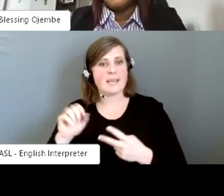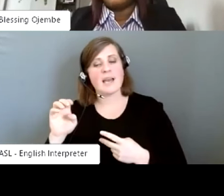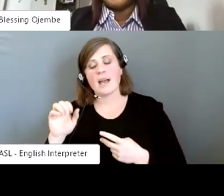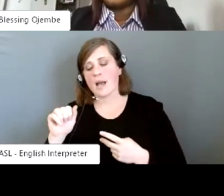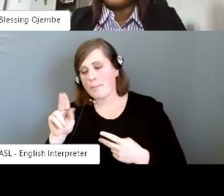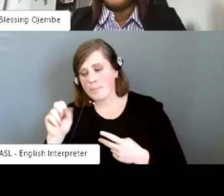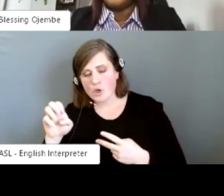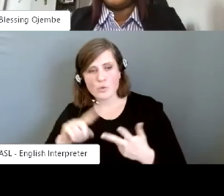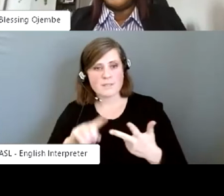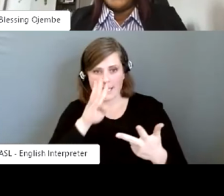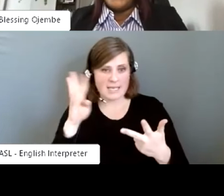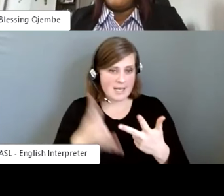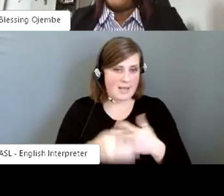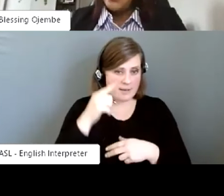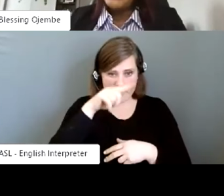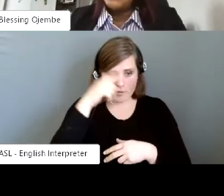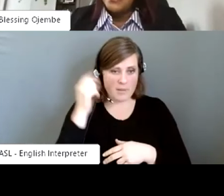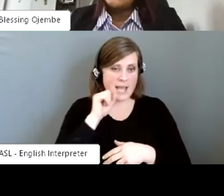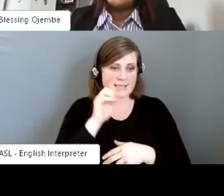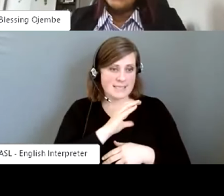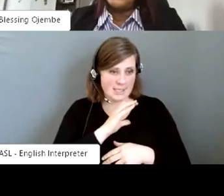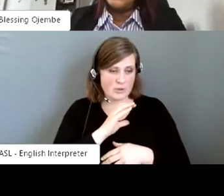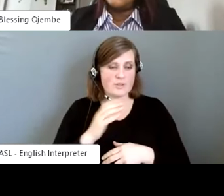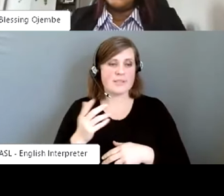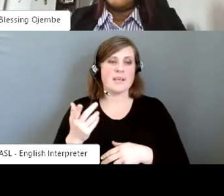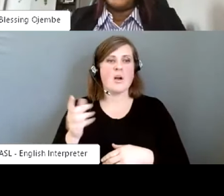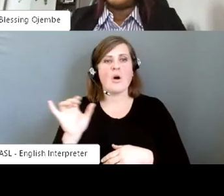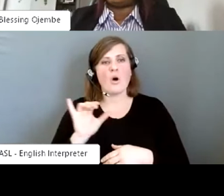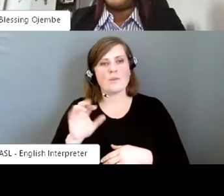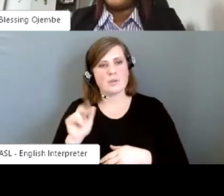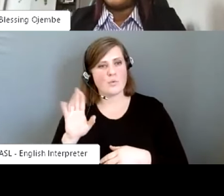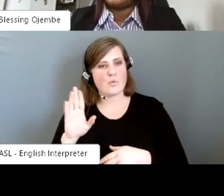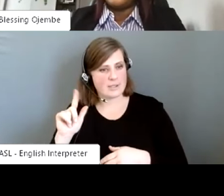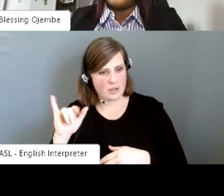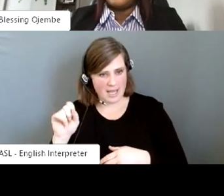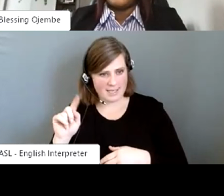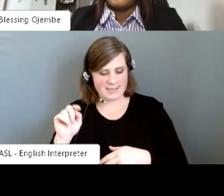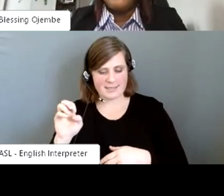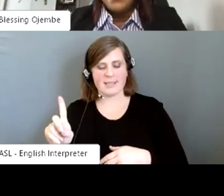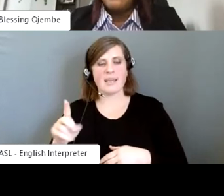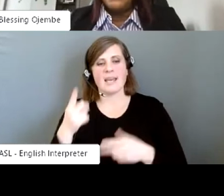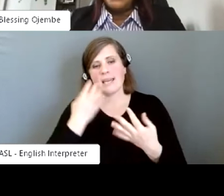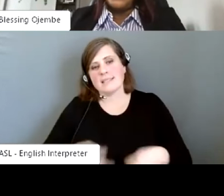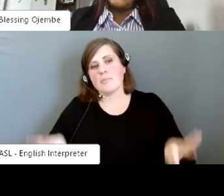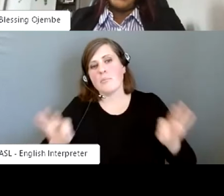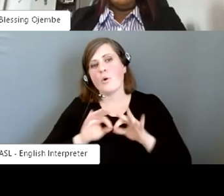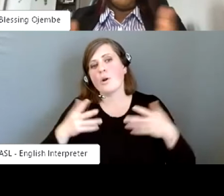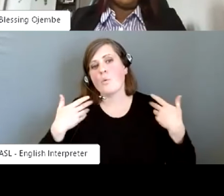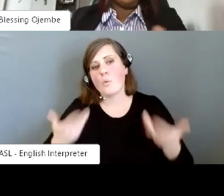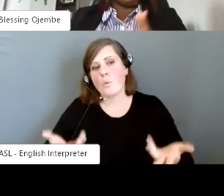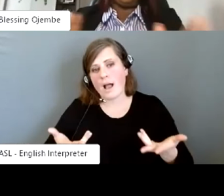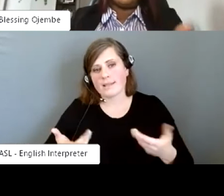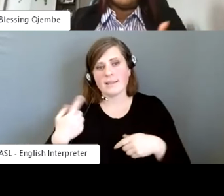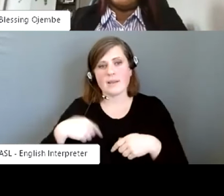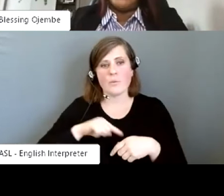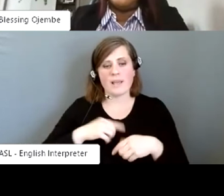neglect among Black seniors and other racialized seniors, it is important that we